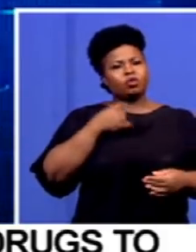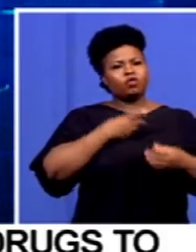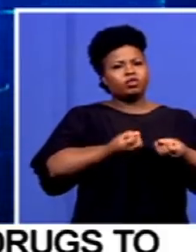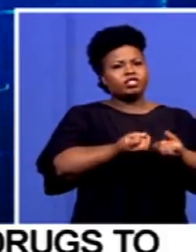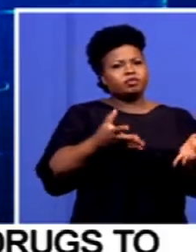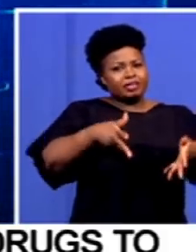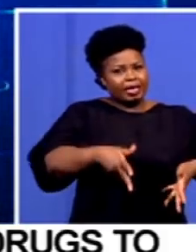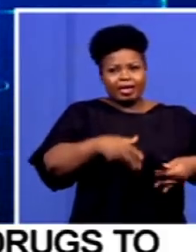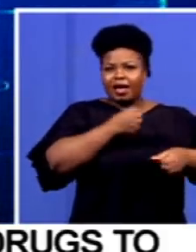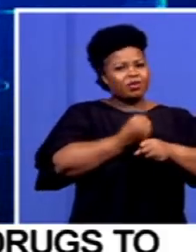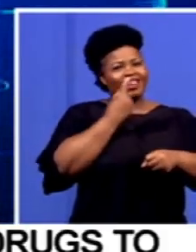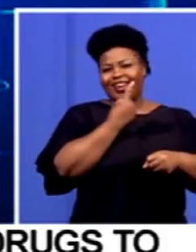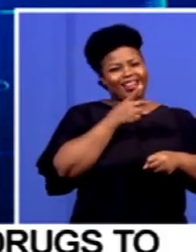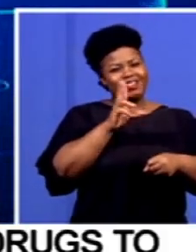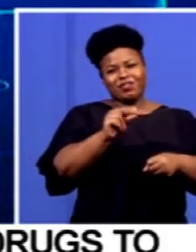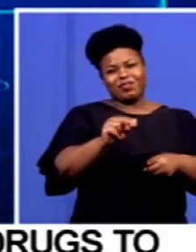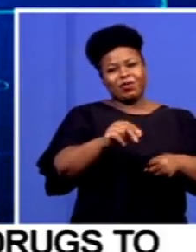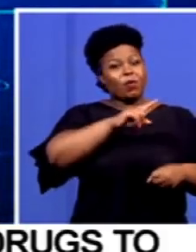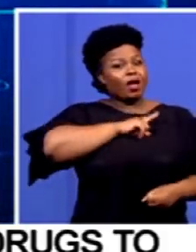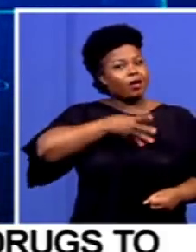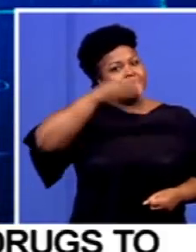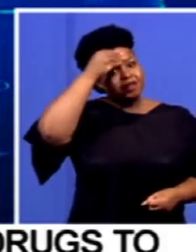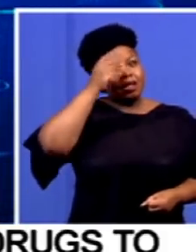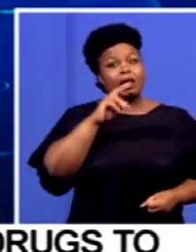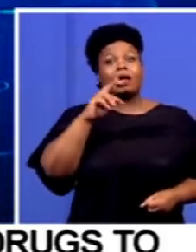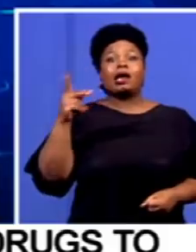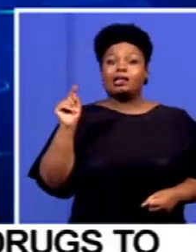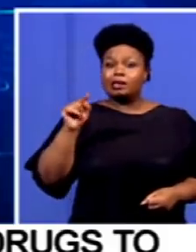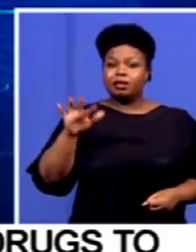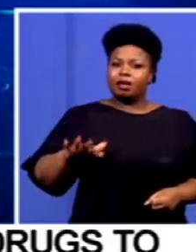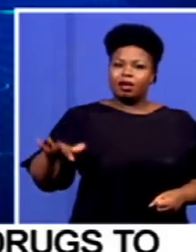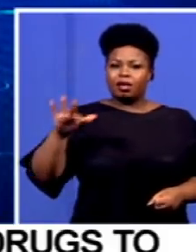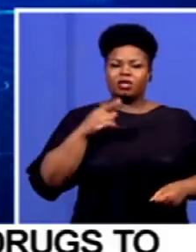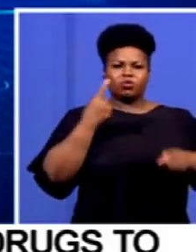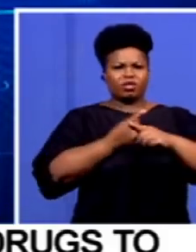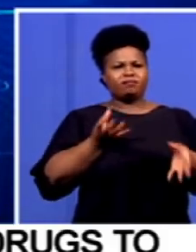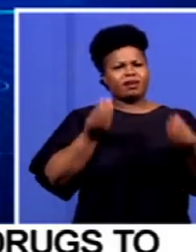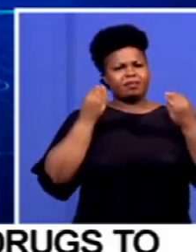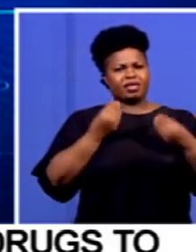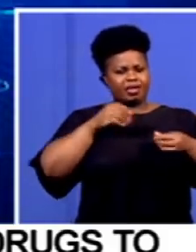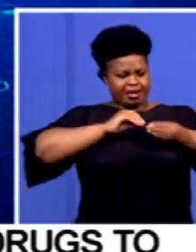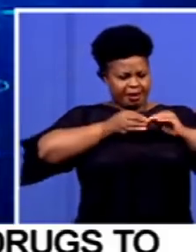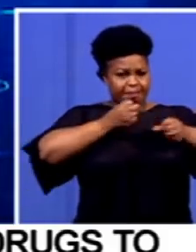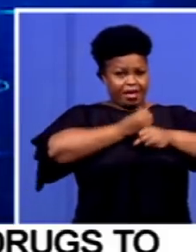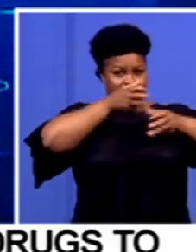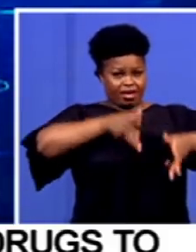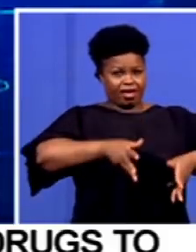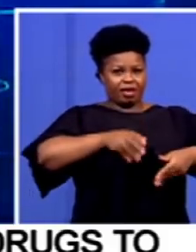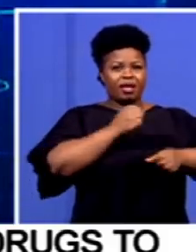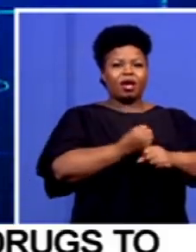distribution in Gauteng, because we have learned in some of these cases that they were actually being manufactured in Gauteng and